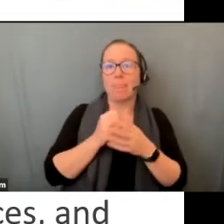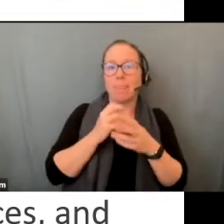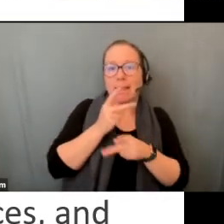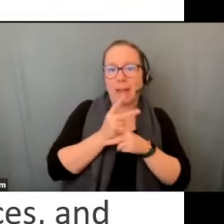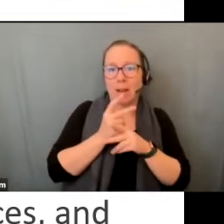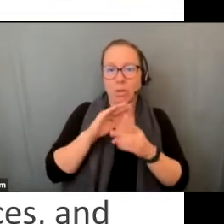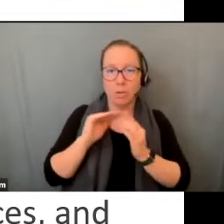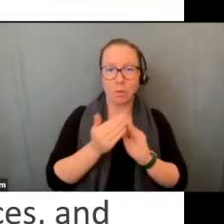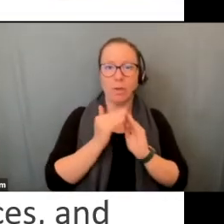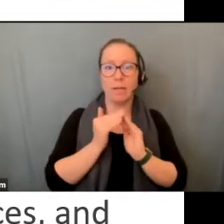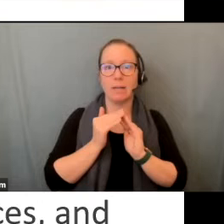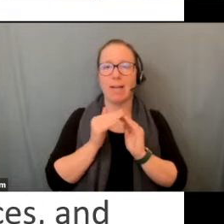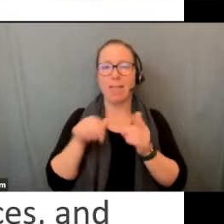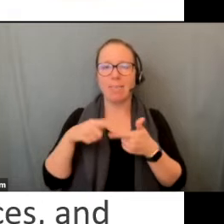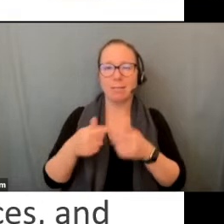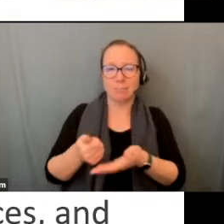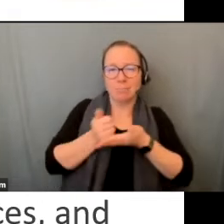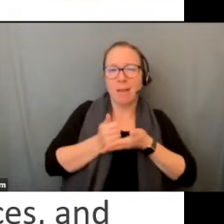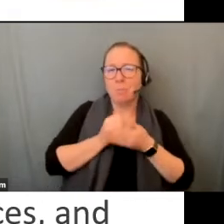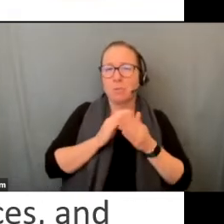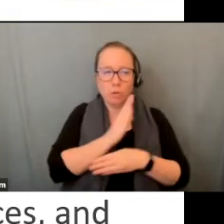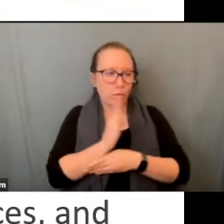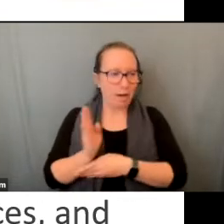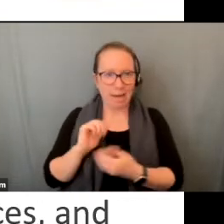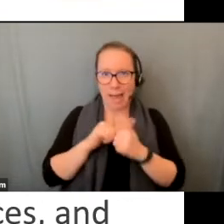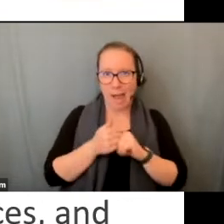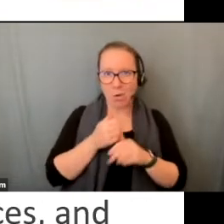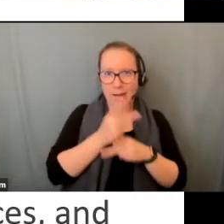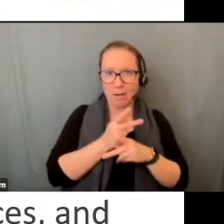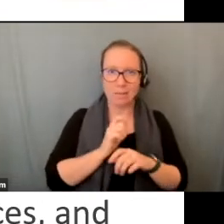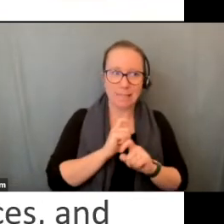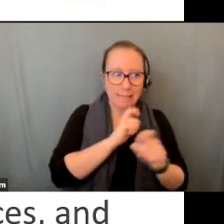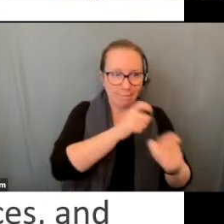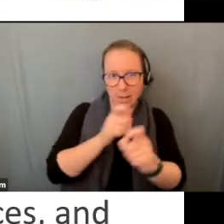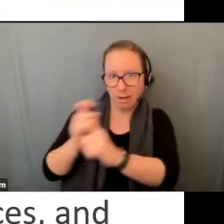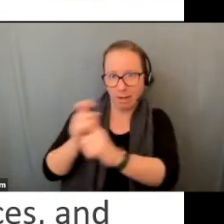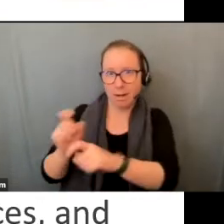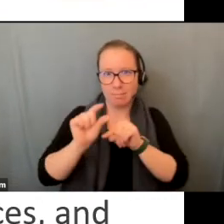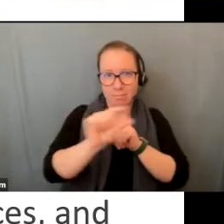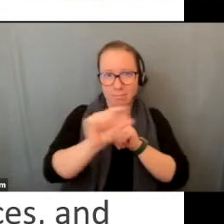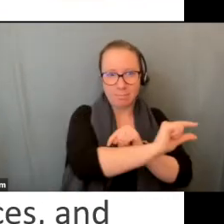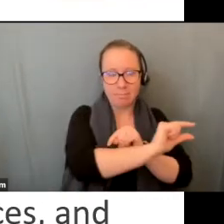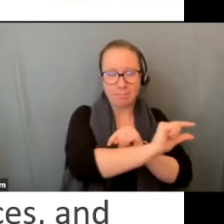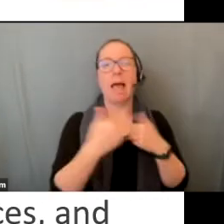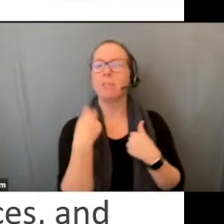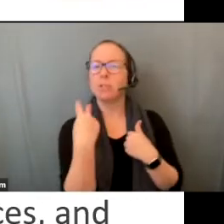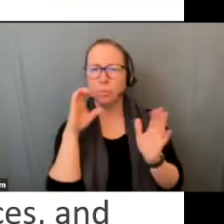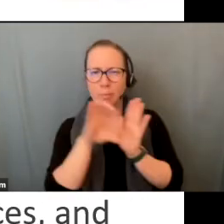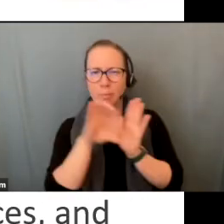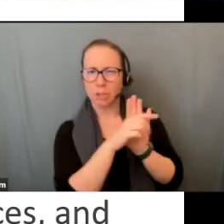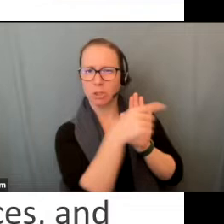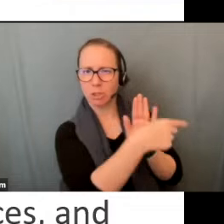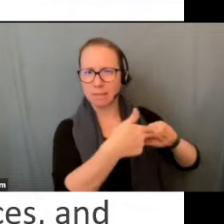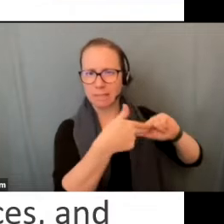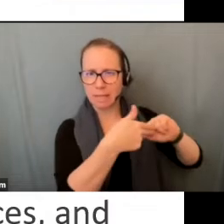that is also addressing the prevention pieces as well. There's 2 images on this slide. I think that we've